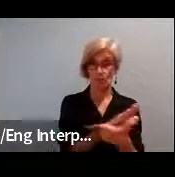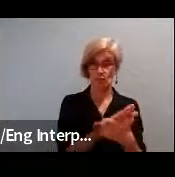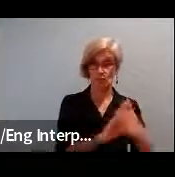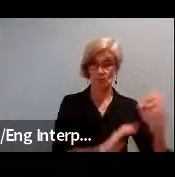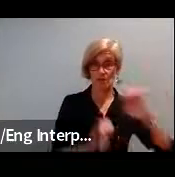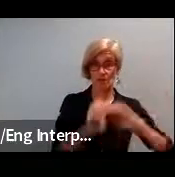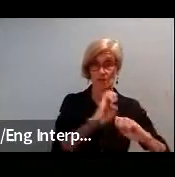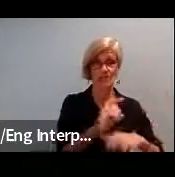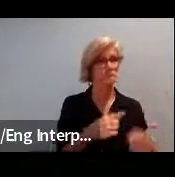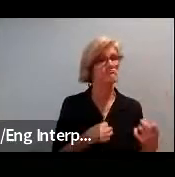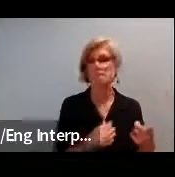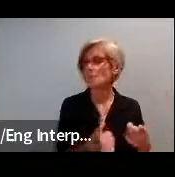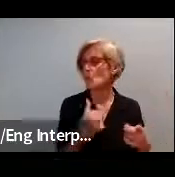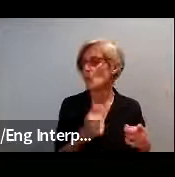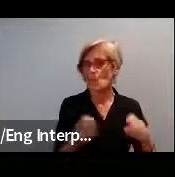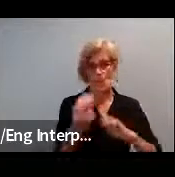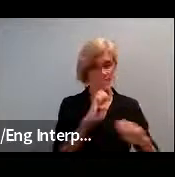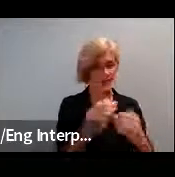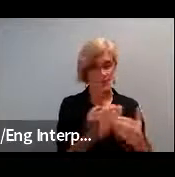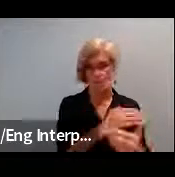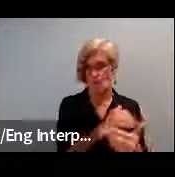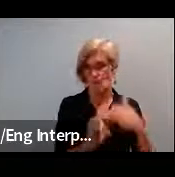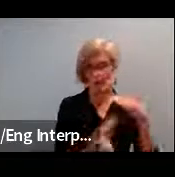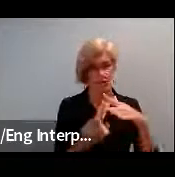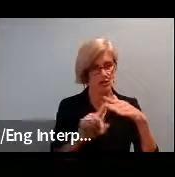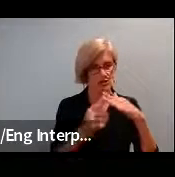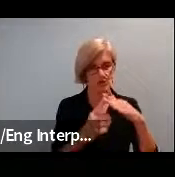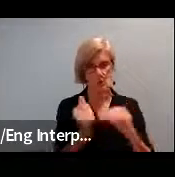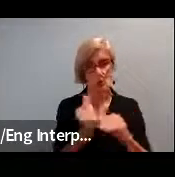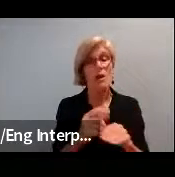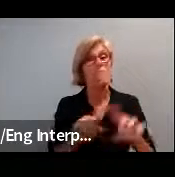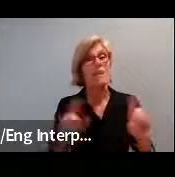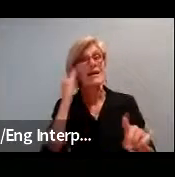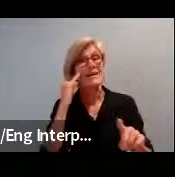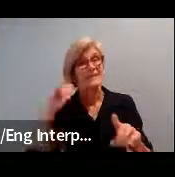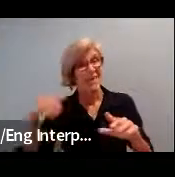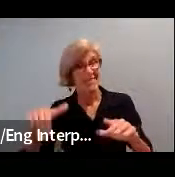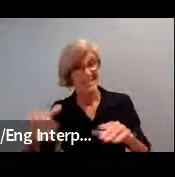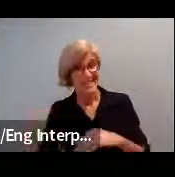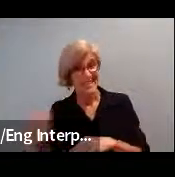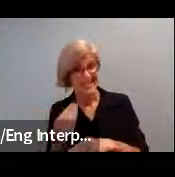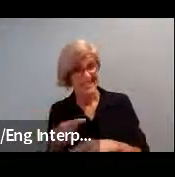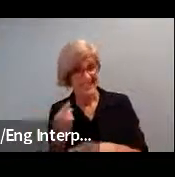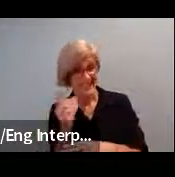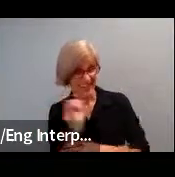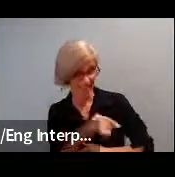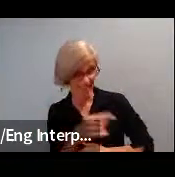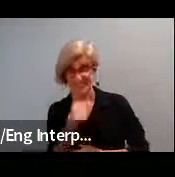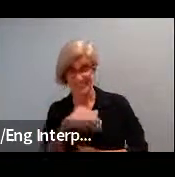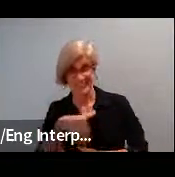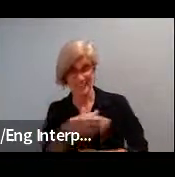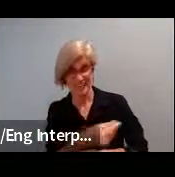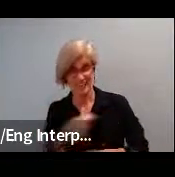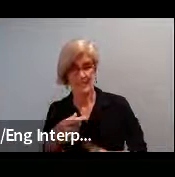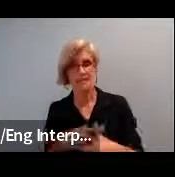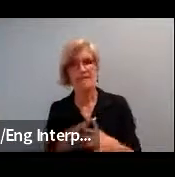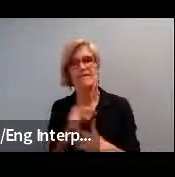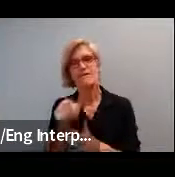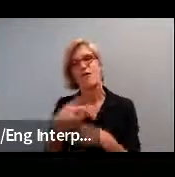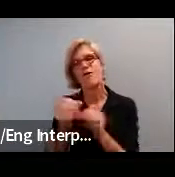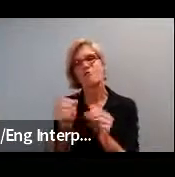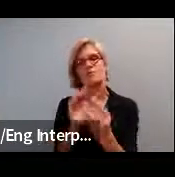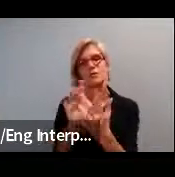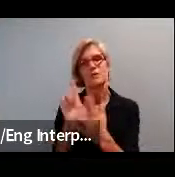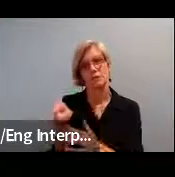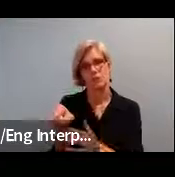be evaluated before the start of kindergarten. If you have not turned that in, you will be contacted by the office